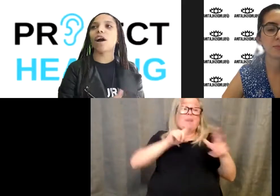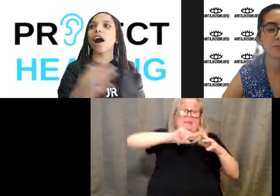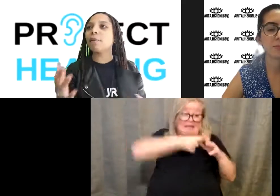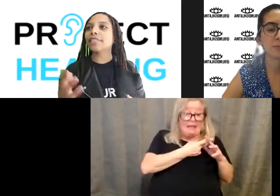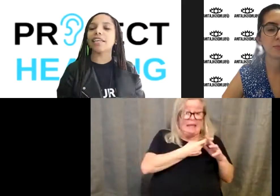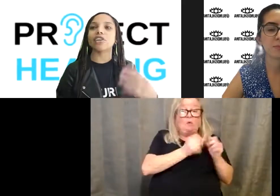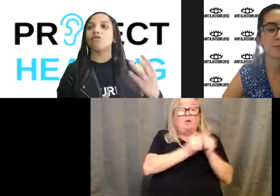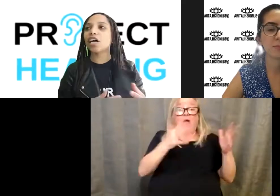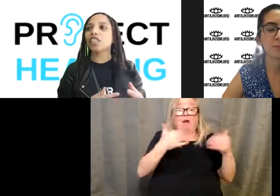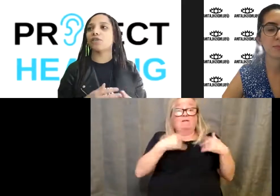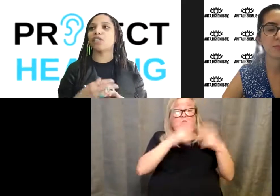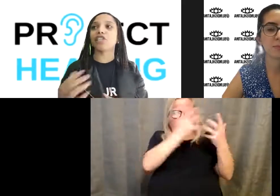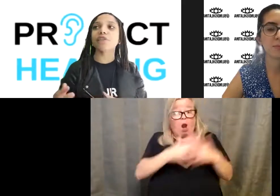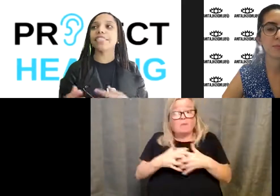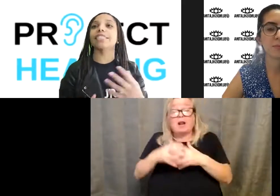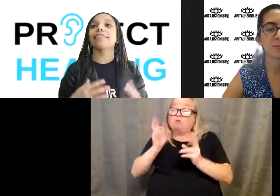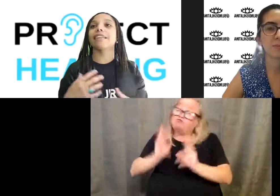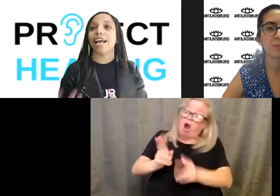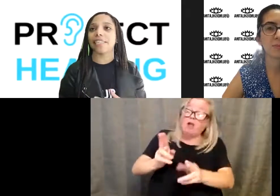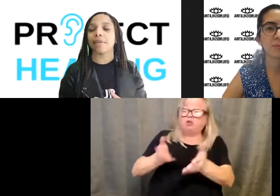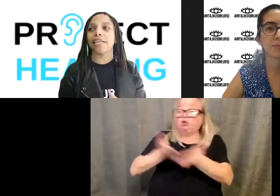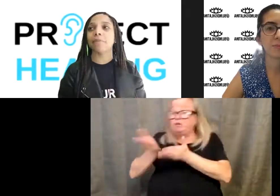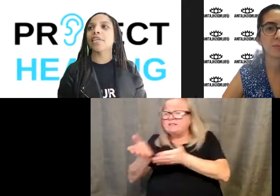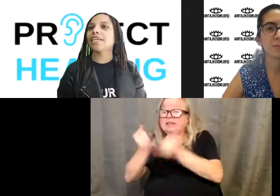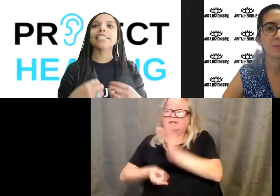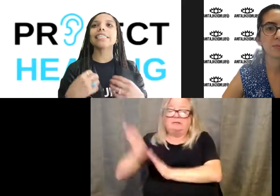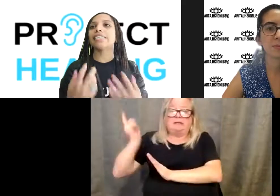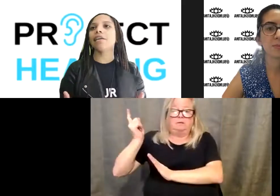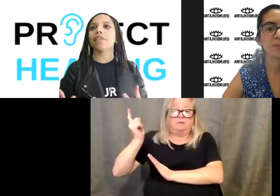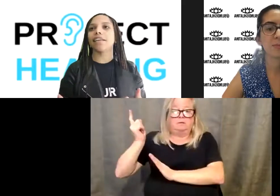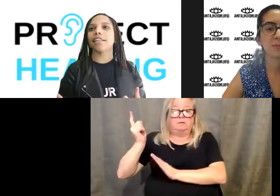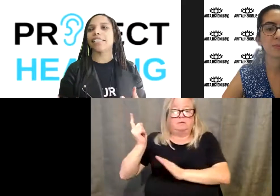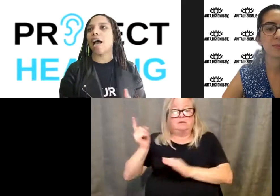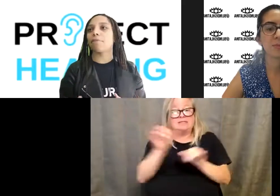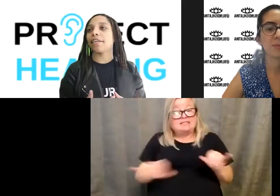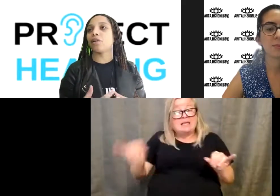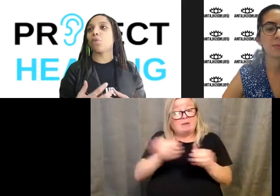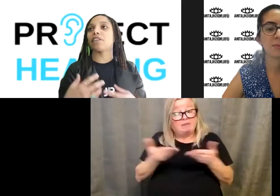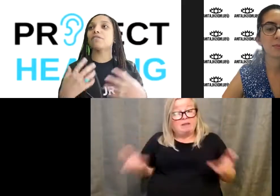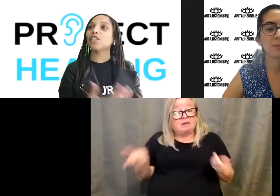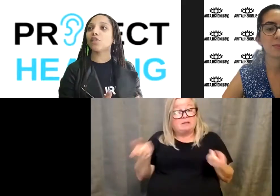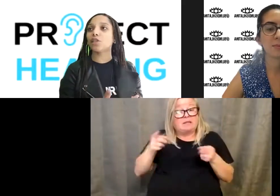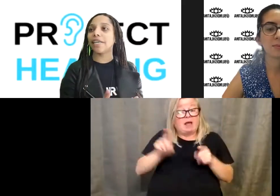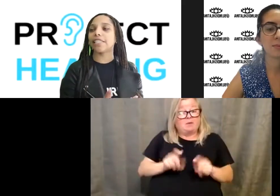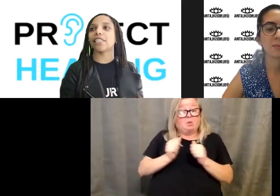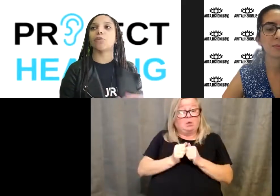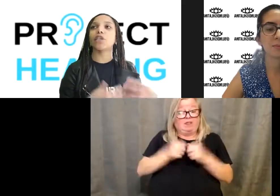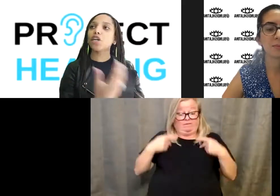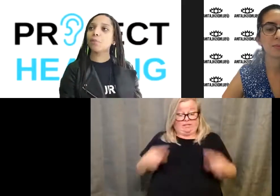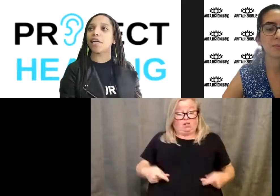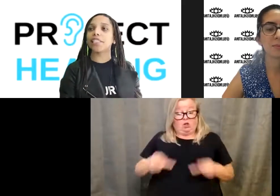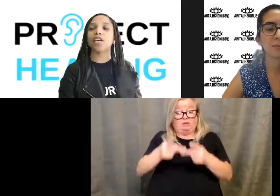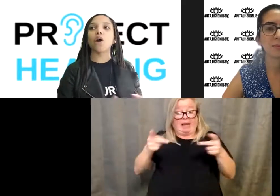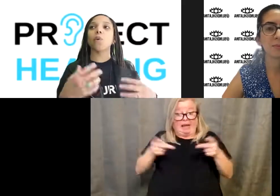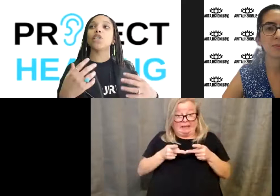to accommodate and rush for services at the last minute. It's the same thing that's happened with physical spaces, with